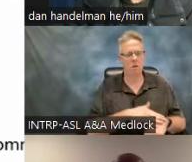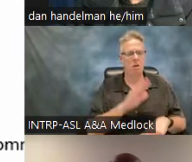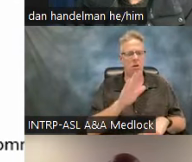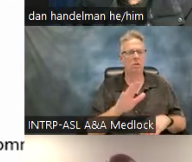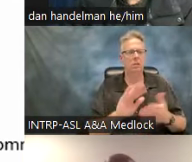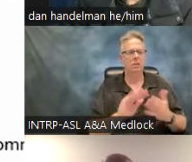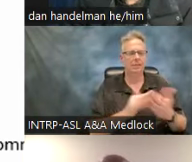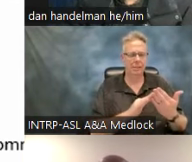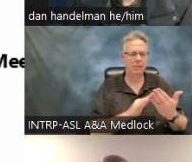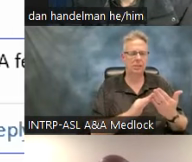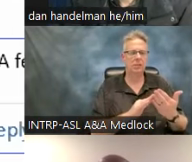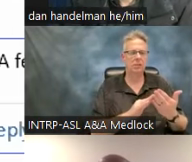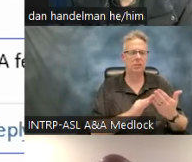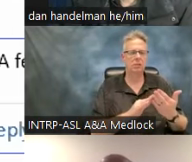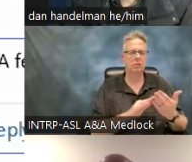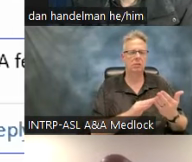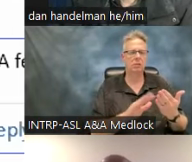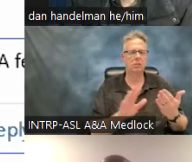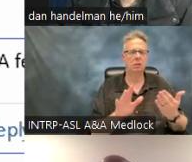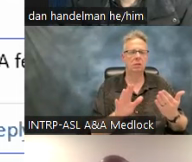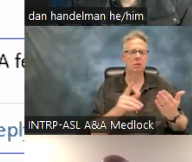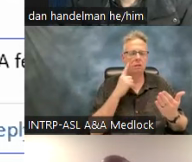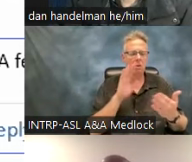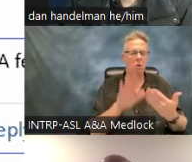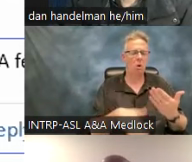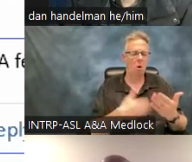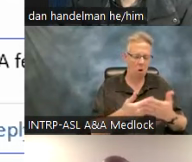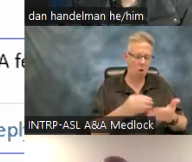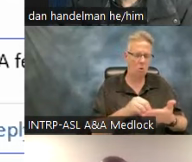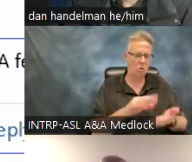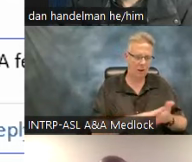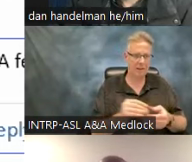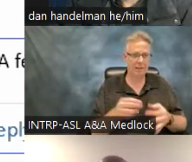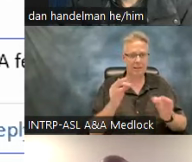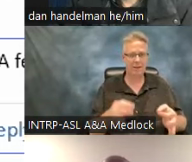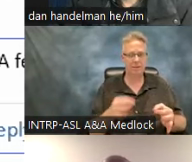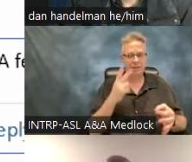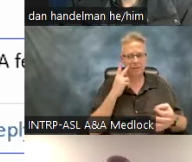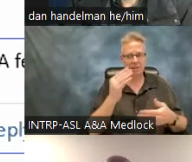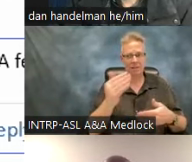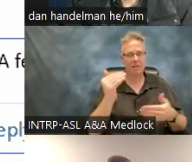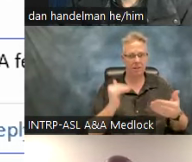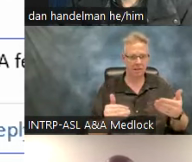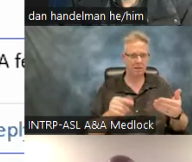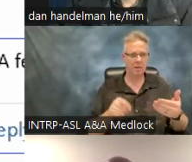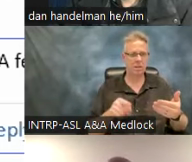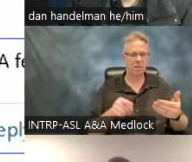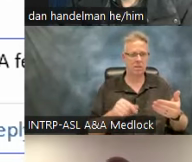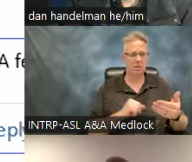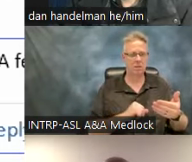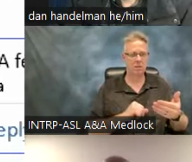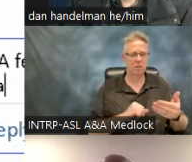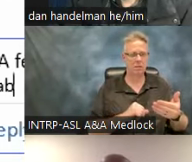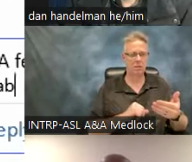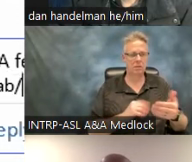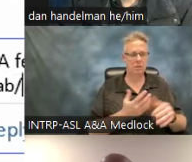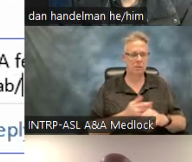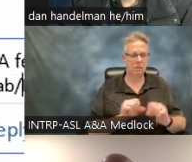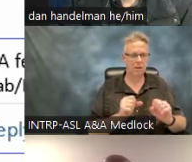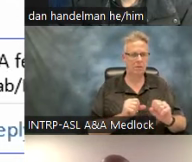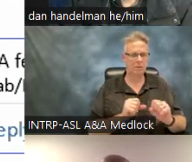city proposes for all records, and definitely, as we'll see in the next section, to safely and